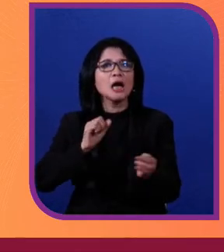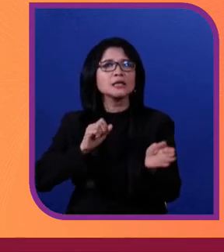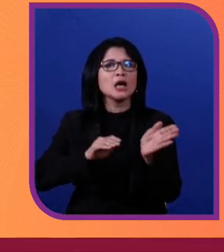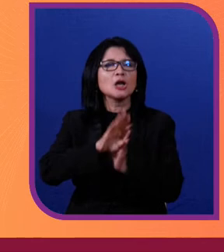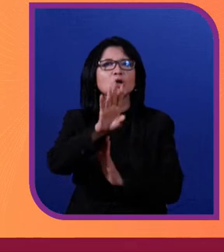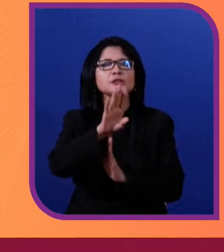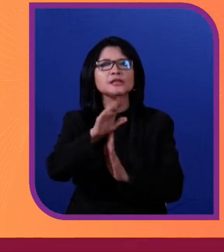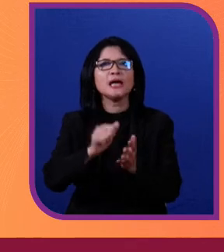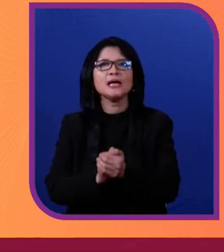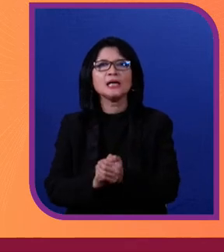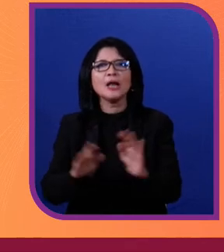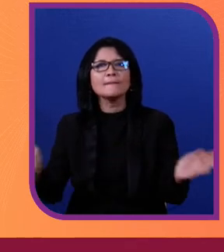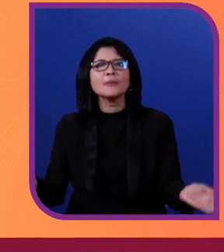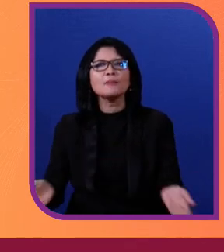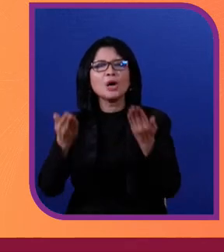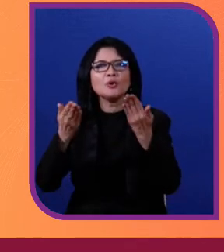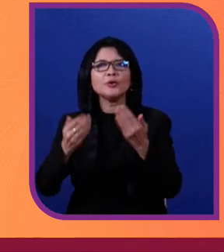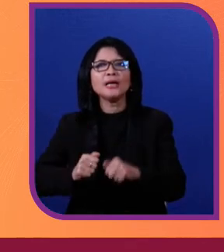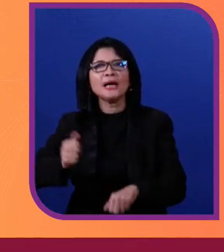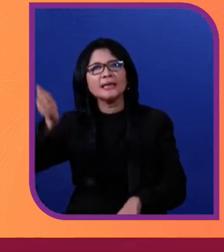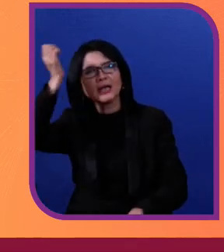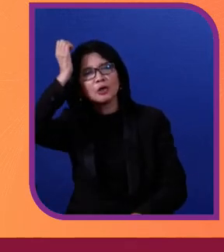full hour